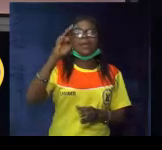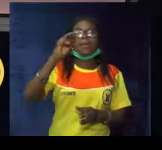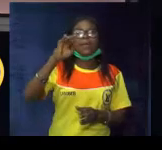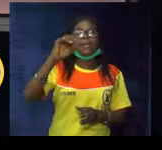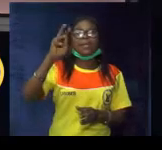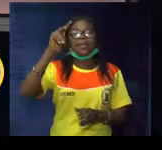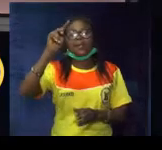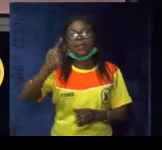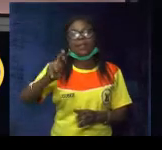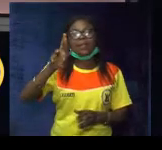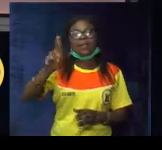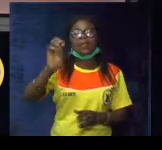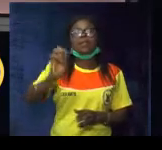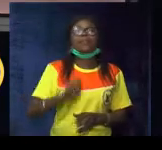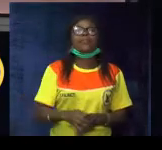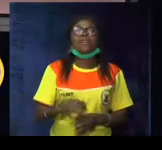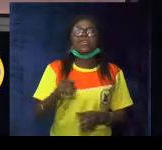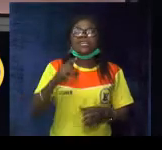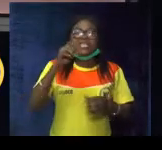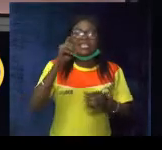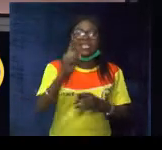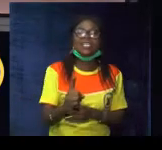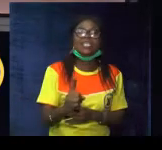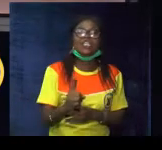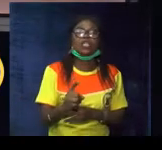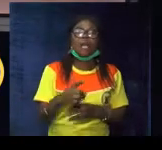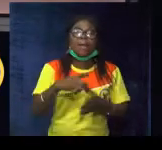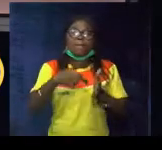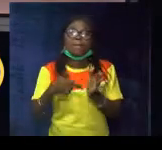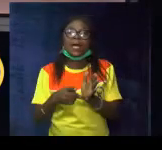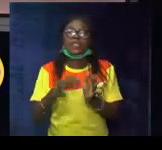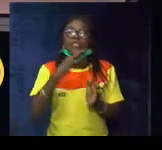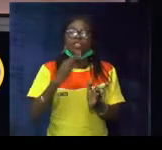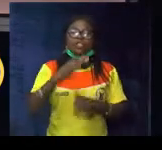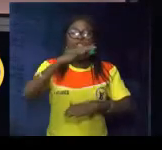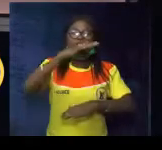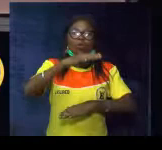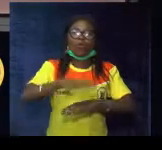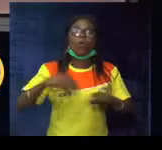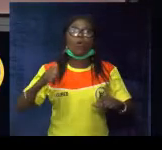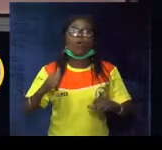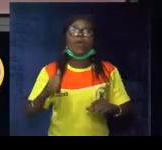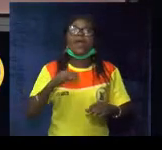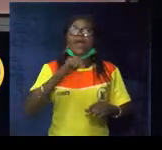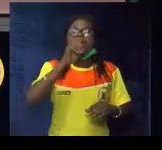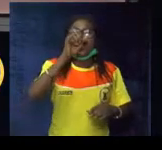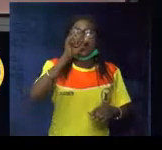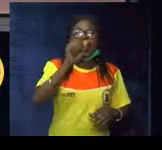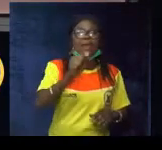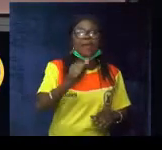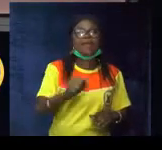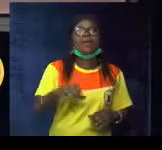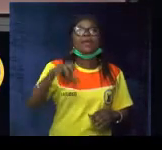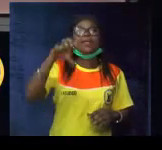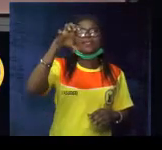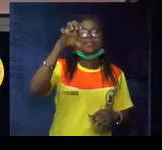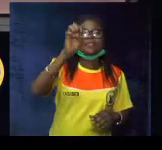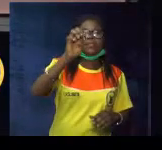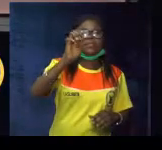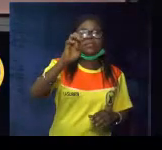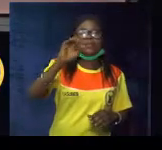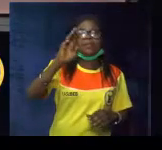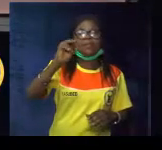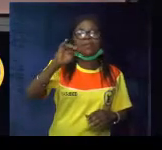equal. And each part is now called a semicircle. Okay, you see, the semicircle is a